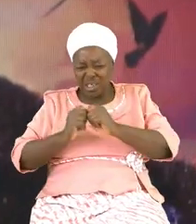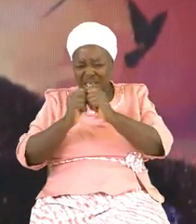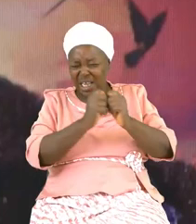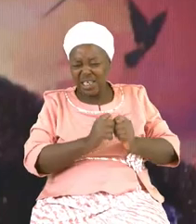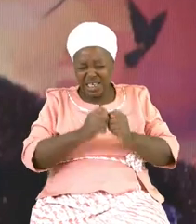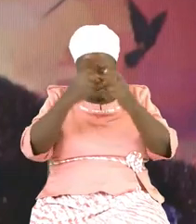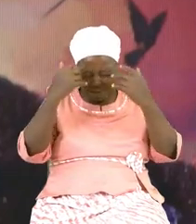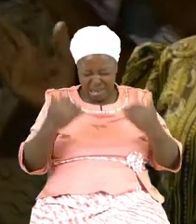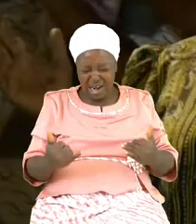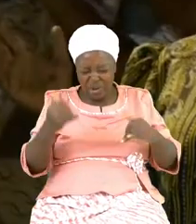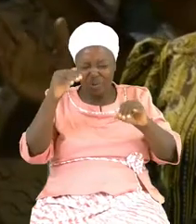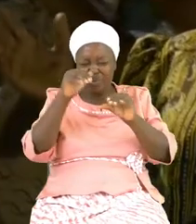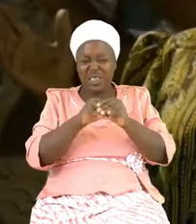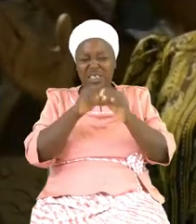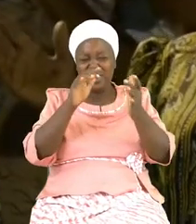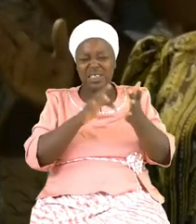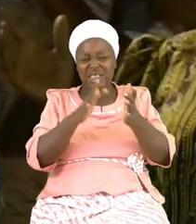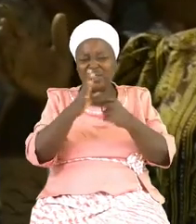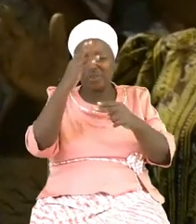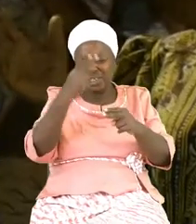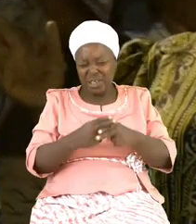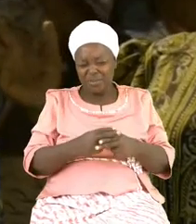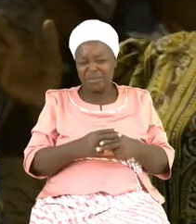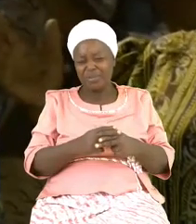now, in Jesus' name.